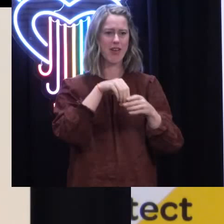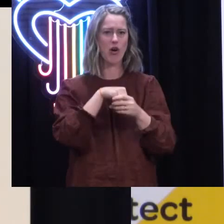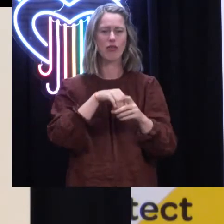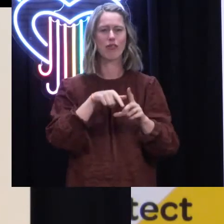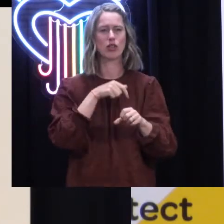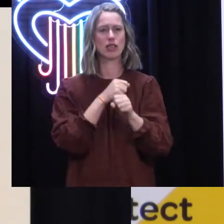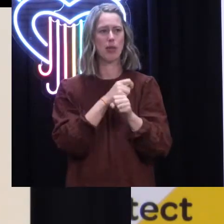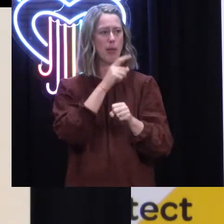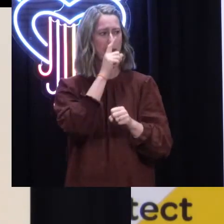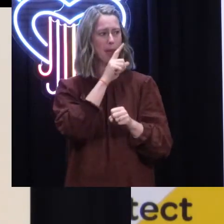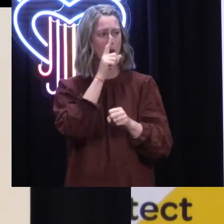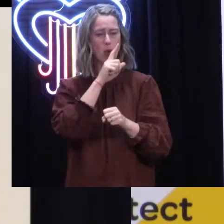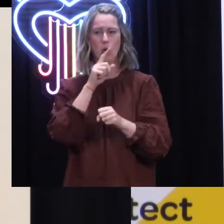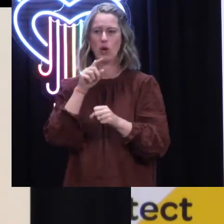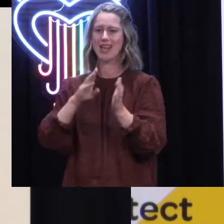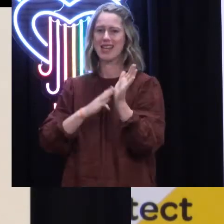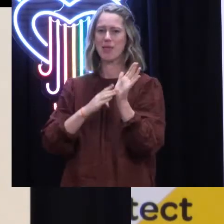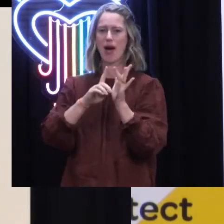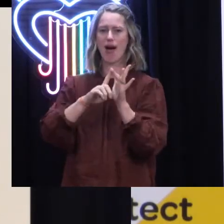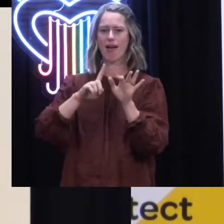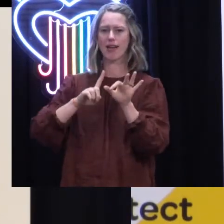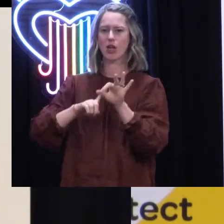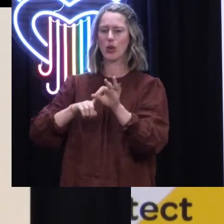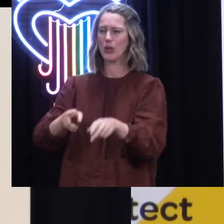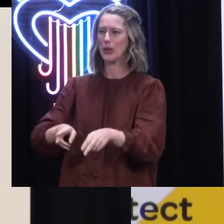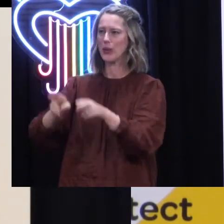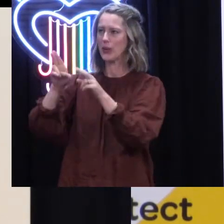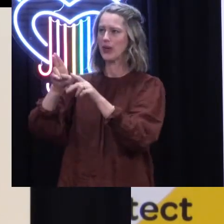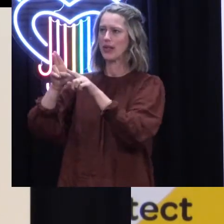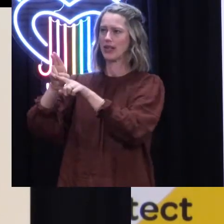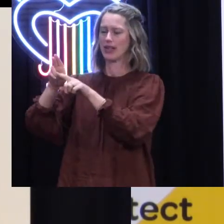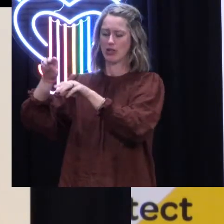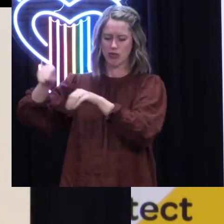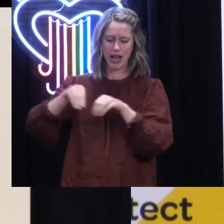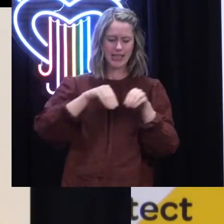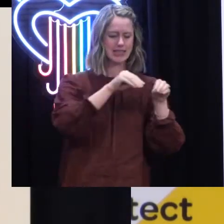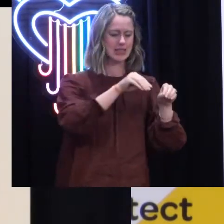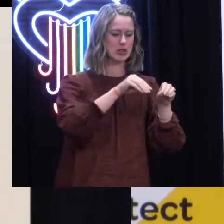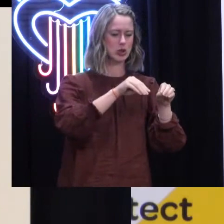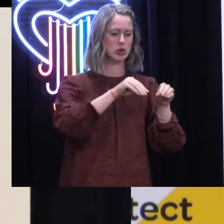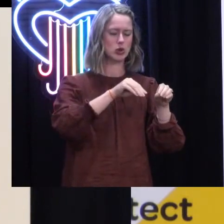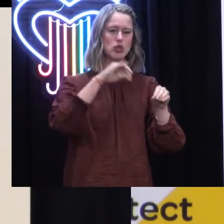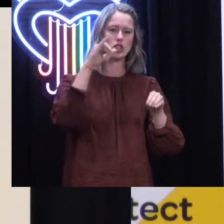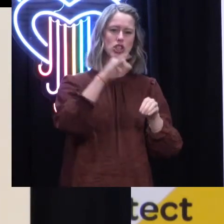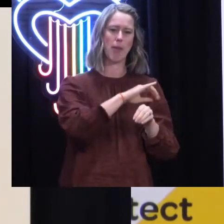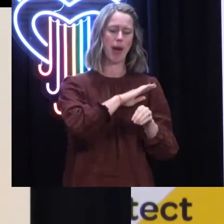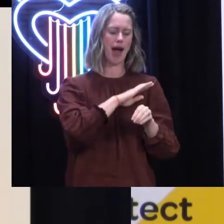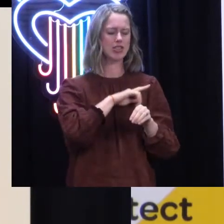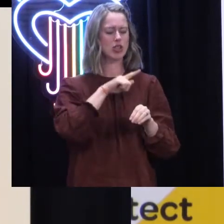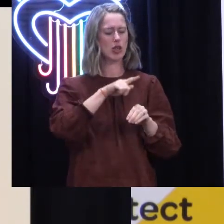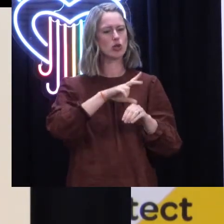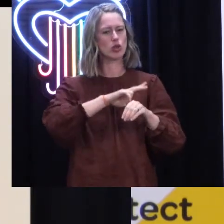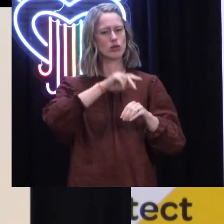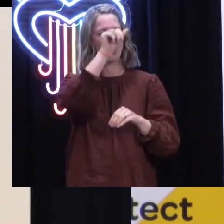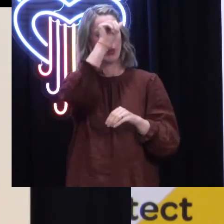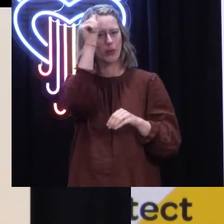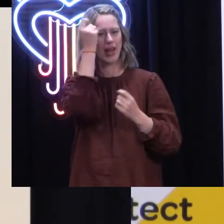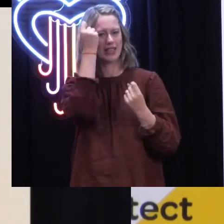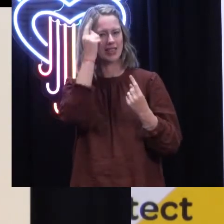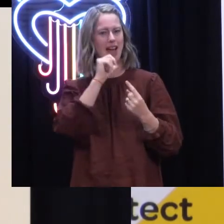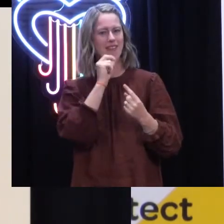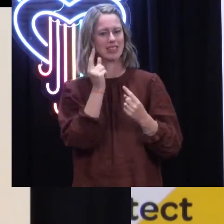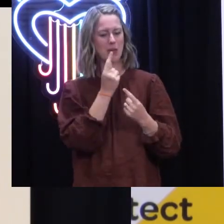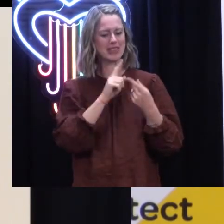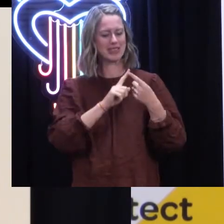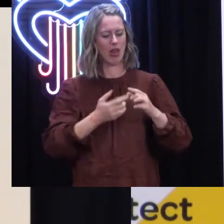people who arrive from overseas and turn positive and are in jet parks. So they have a lot of experience in judging whether someone is no longer infectious